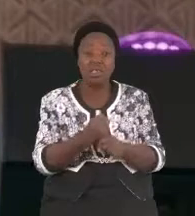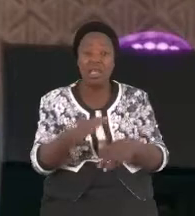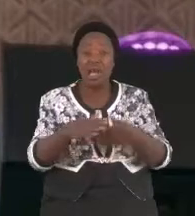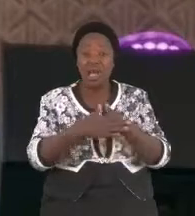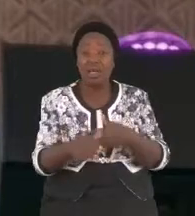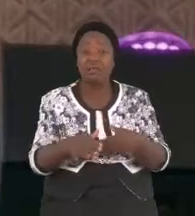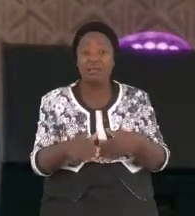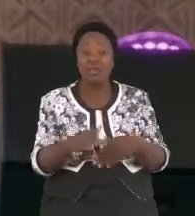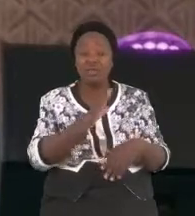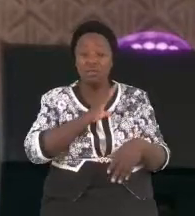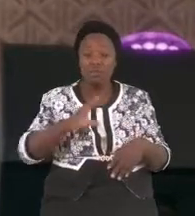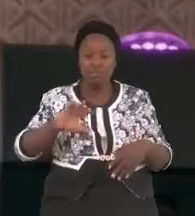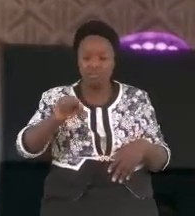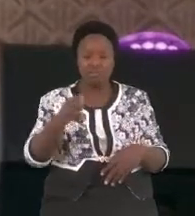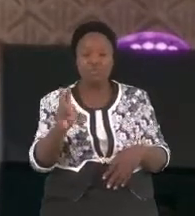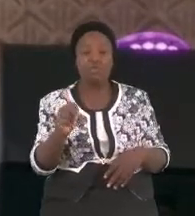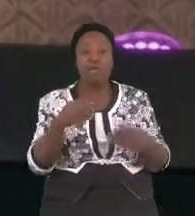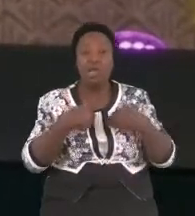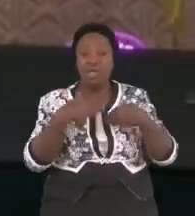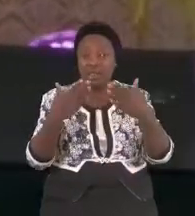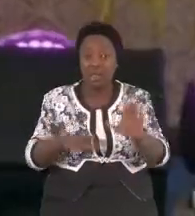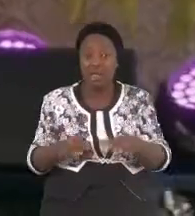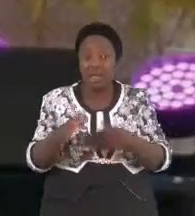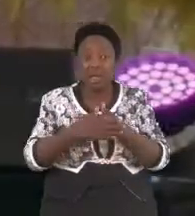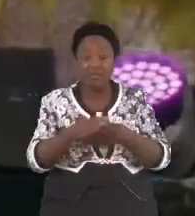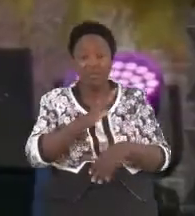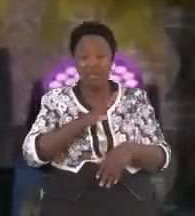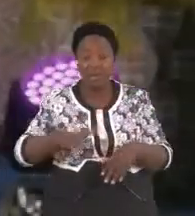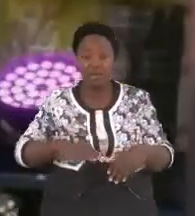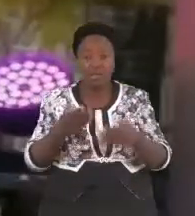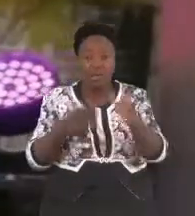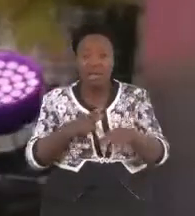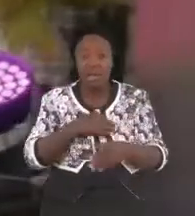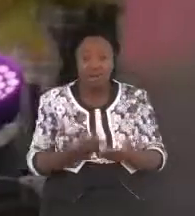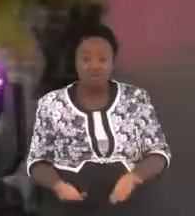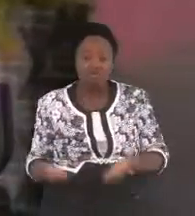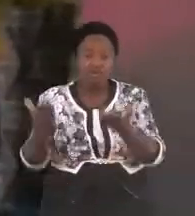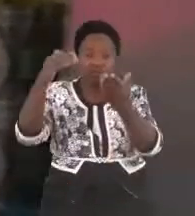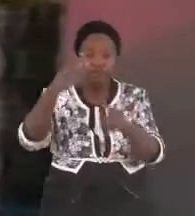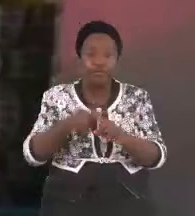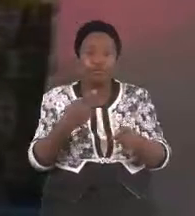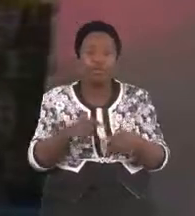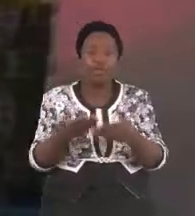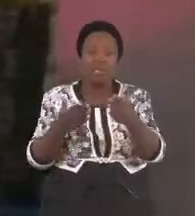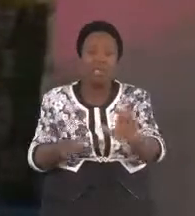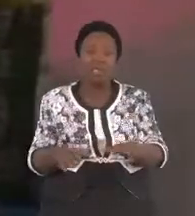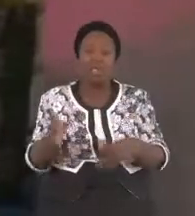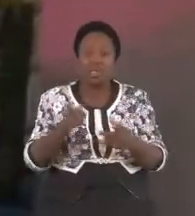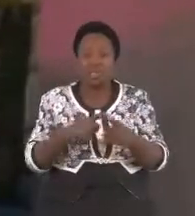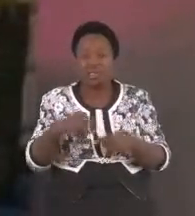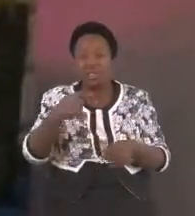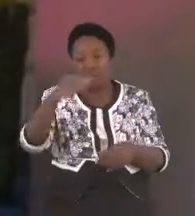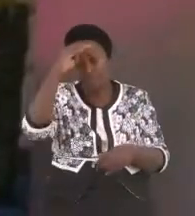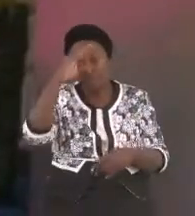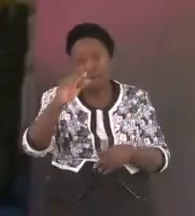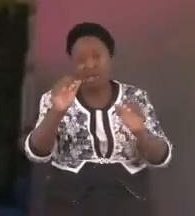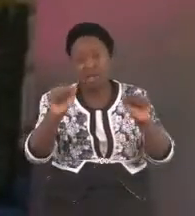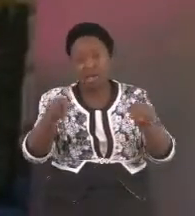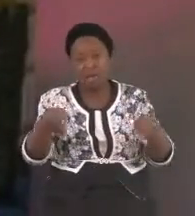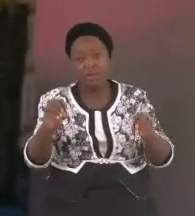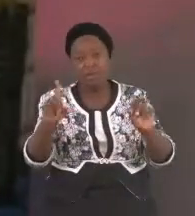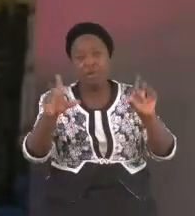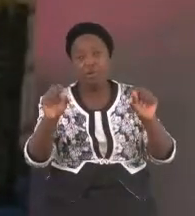died, after Christ rose from the dead. And the man, Apollos, never went beyond all that